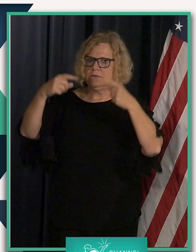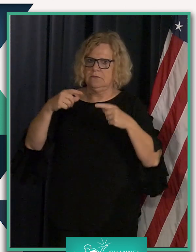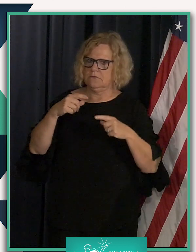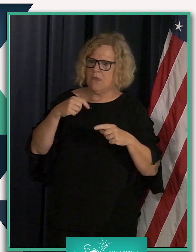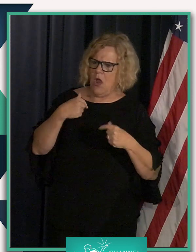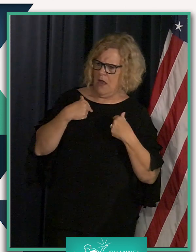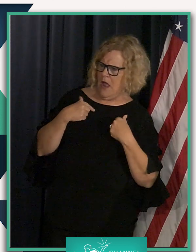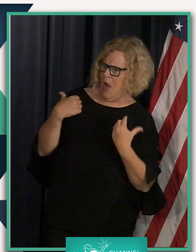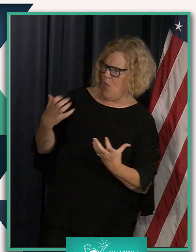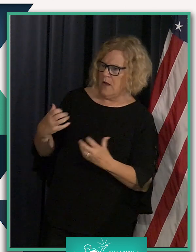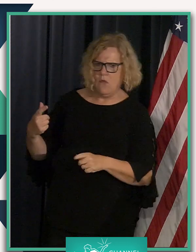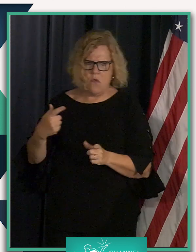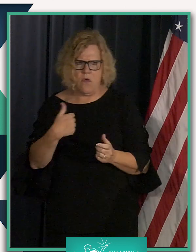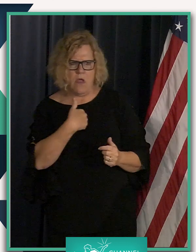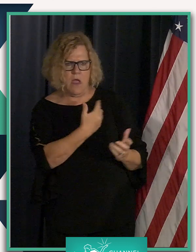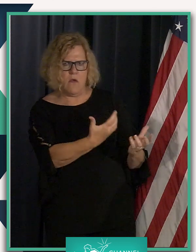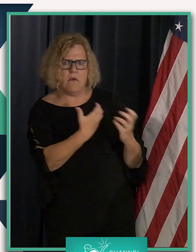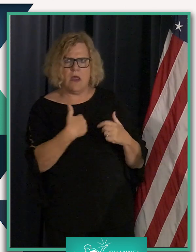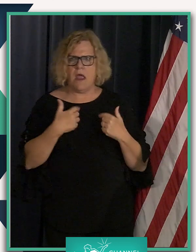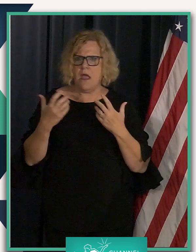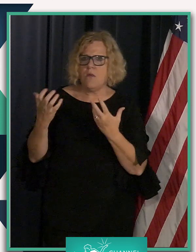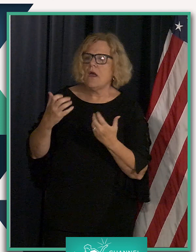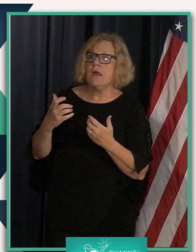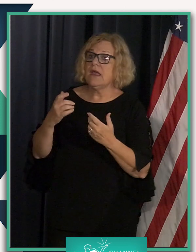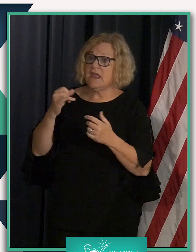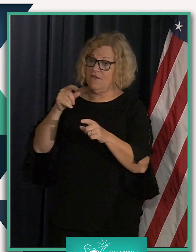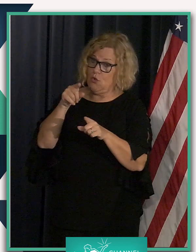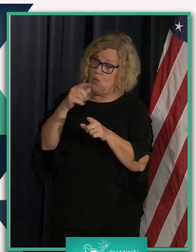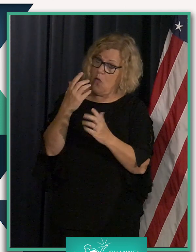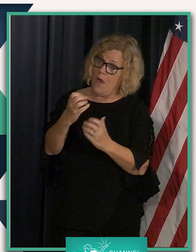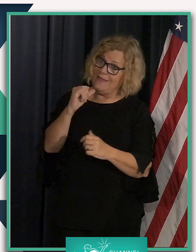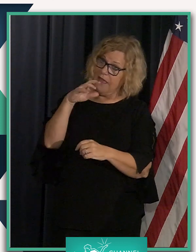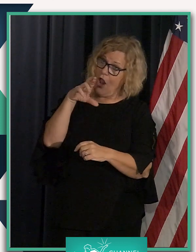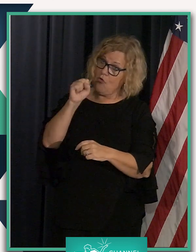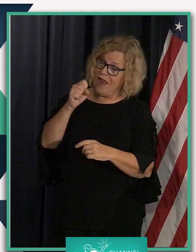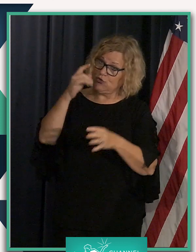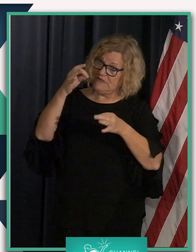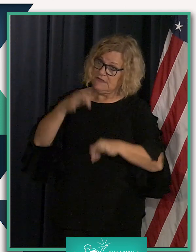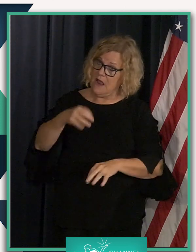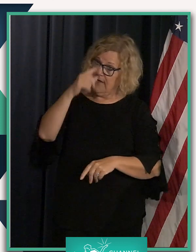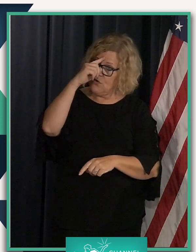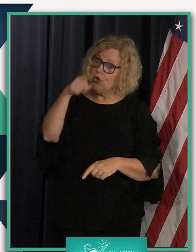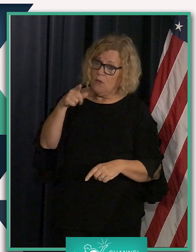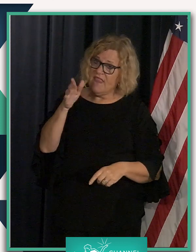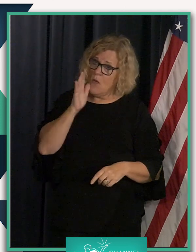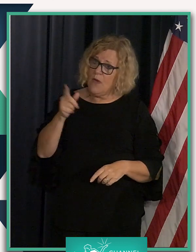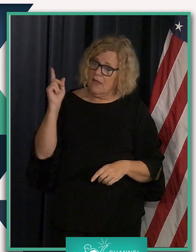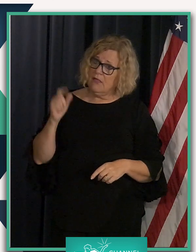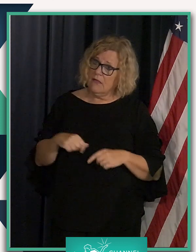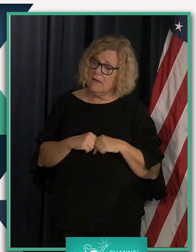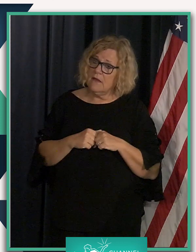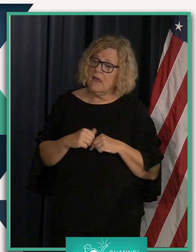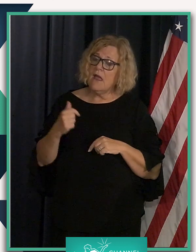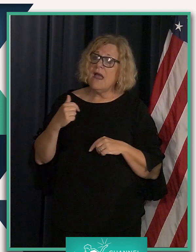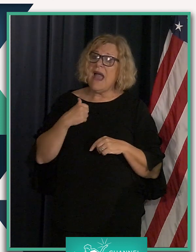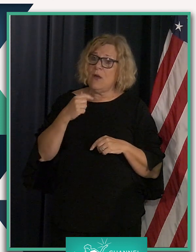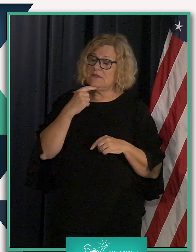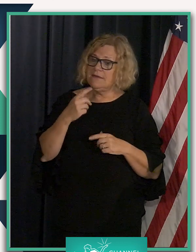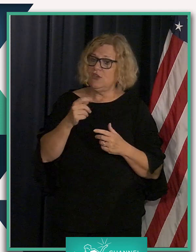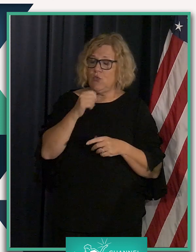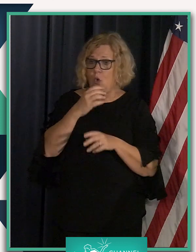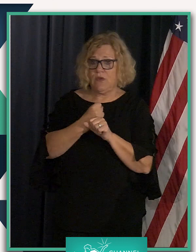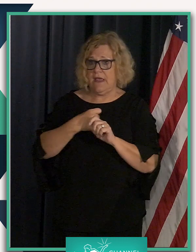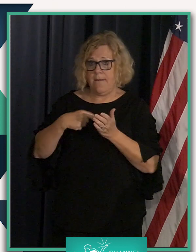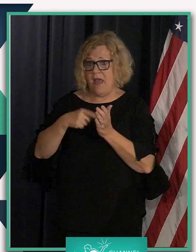gets to claim the child as a dependent. If you want the IRS to adjudicate that for you, they will. I would say, but you won't get any